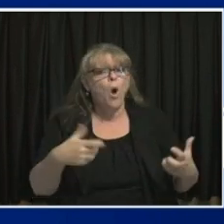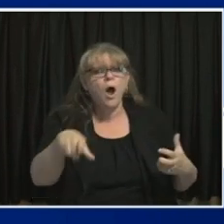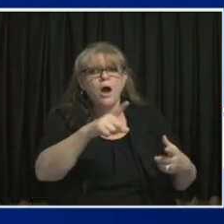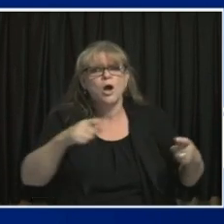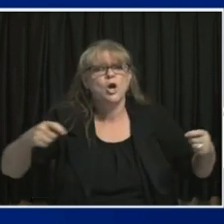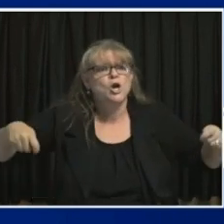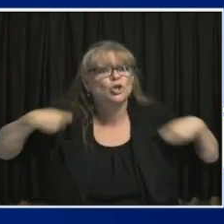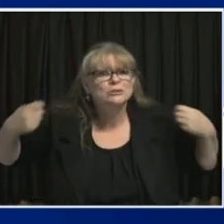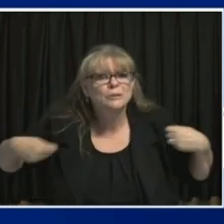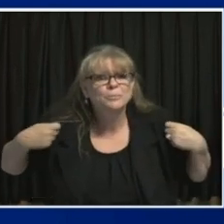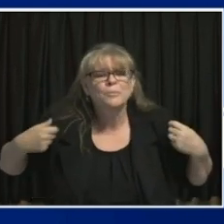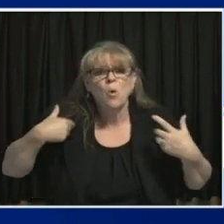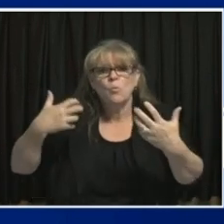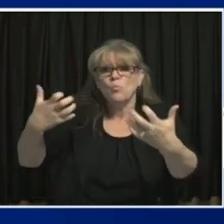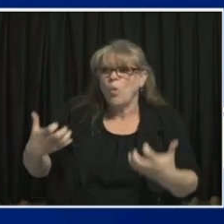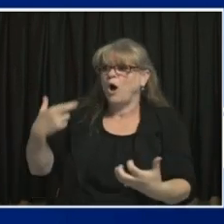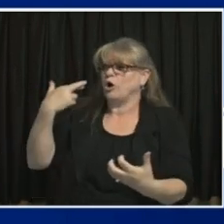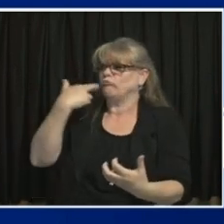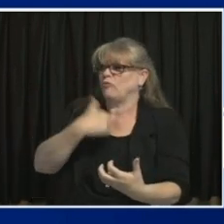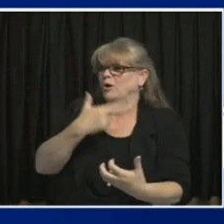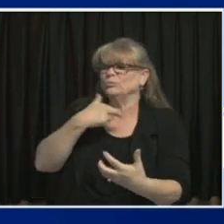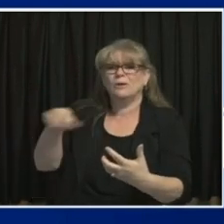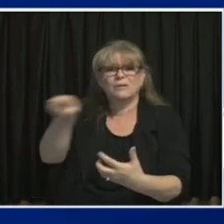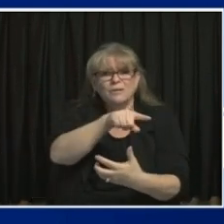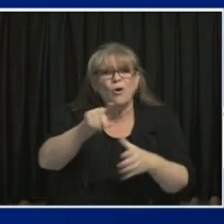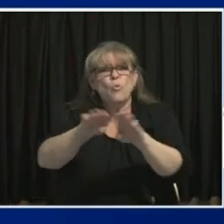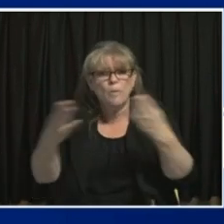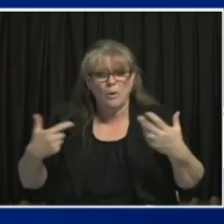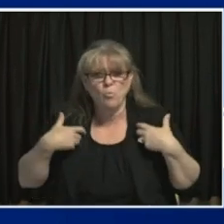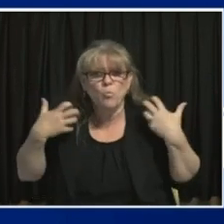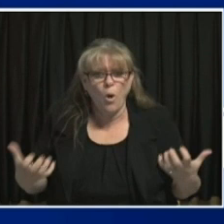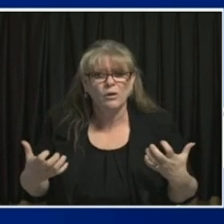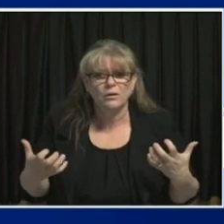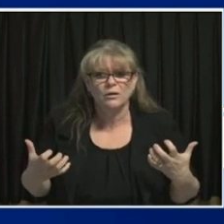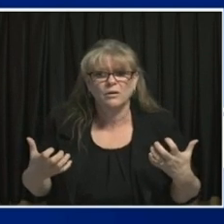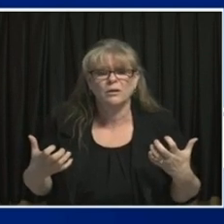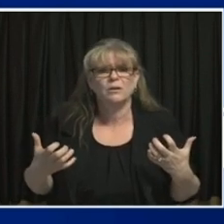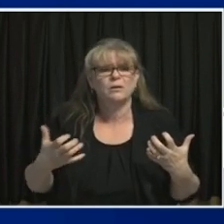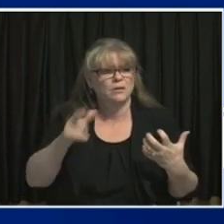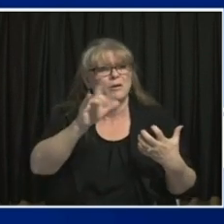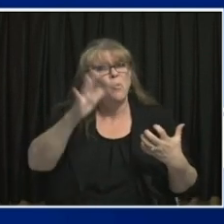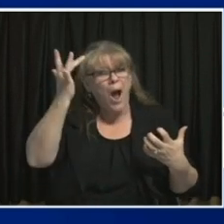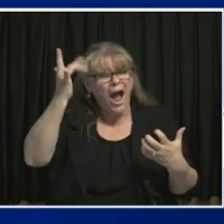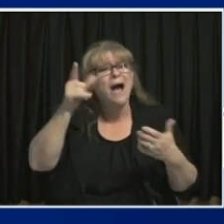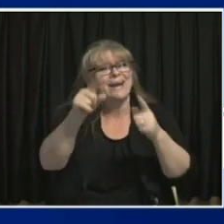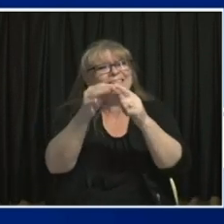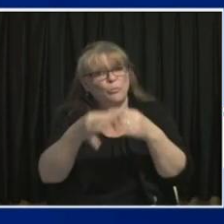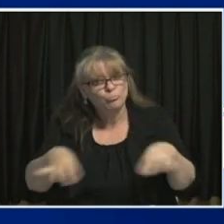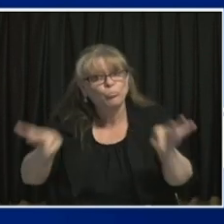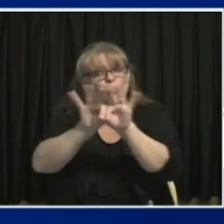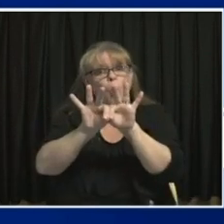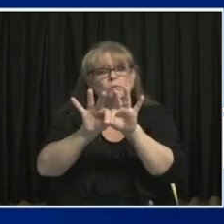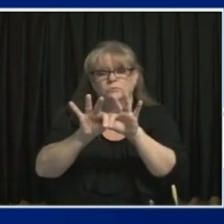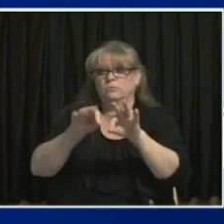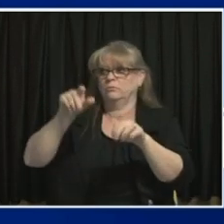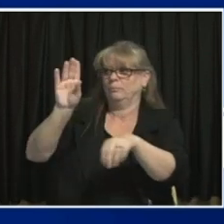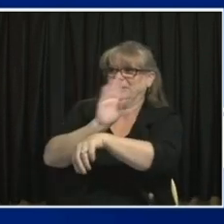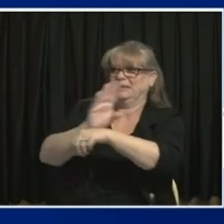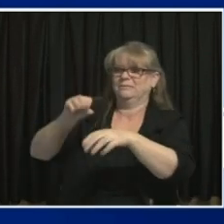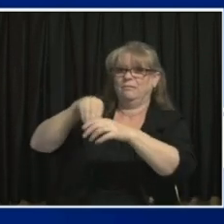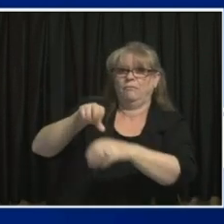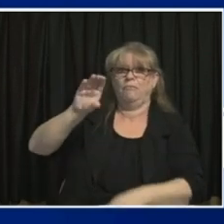have gyms and nightclubs and restaurants, because they're a very essential part of the fabric of our way of